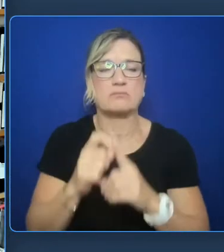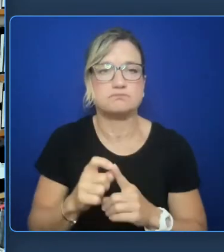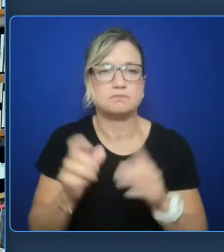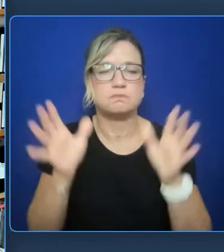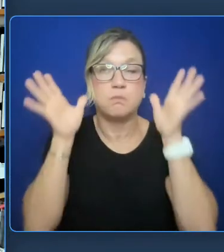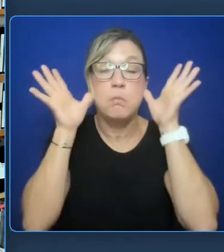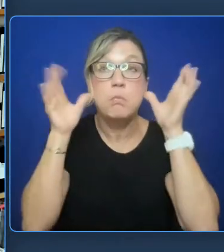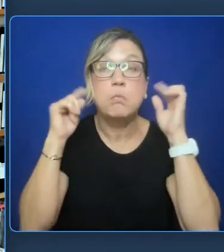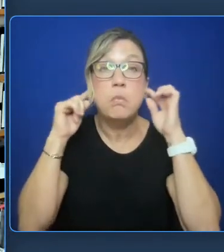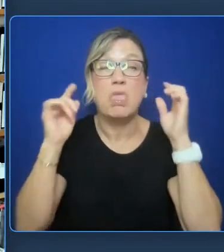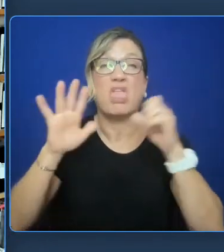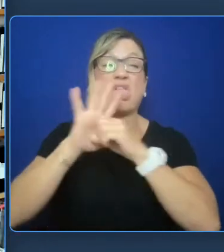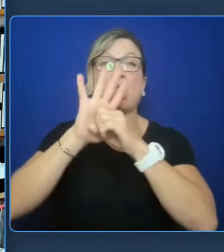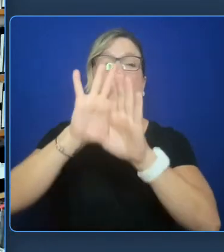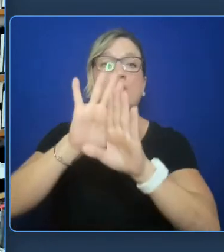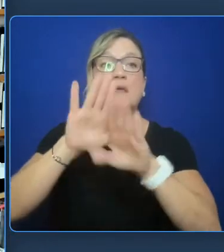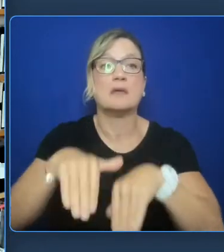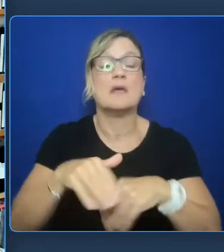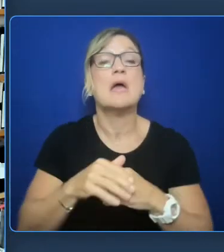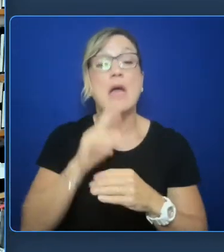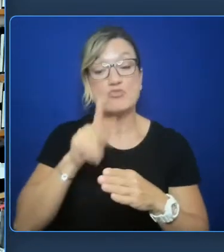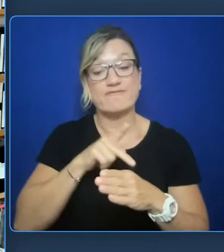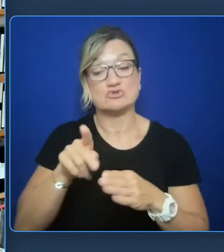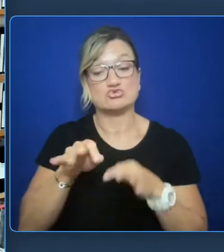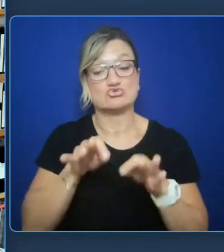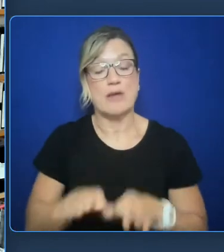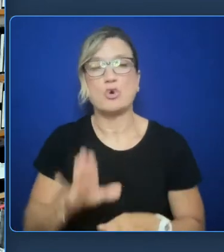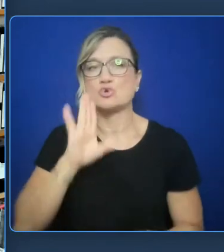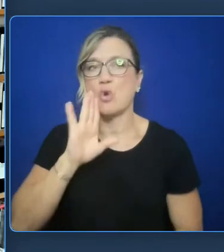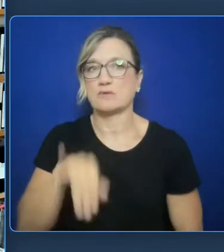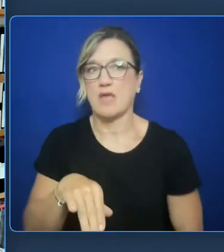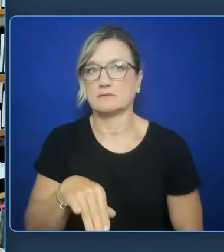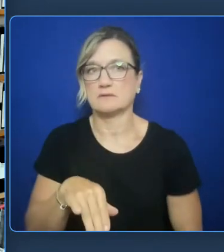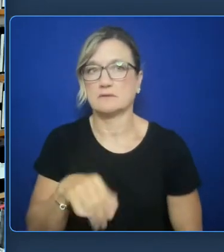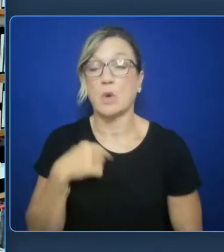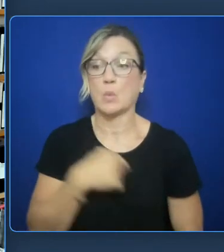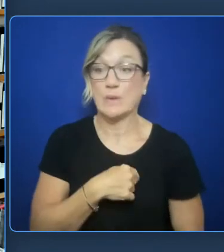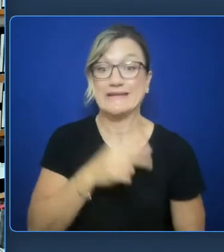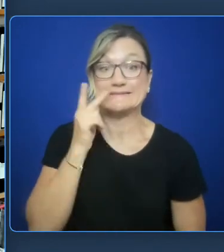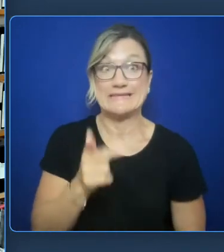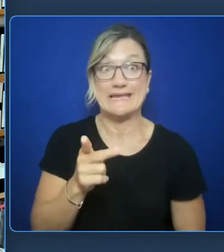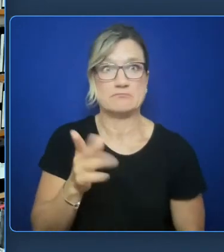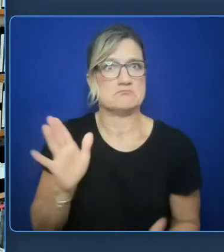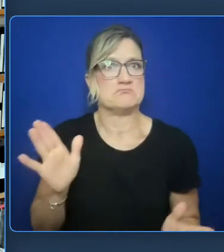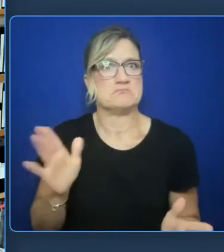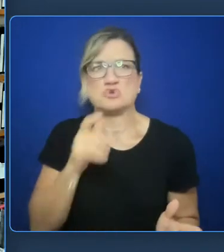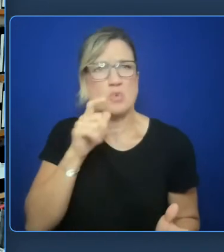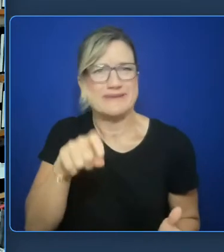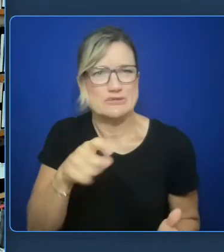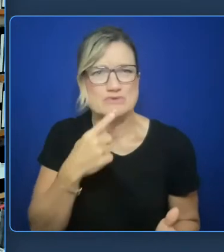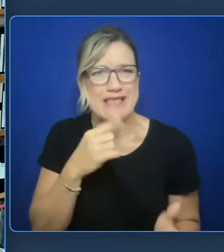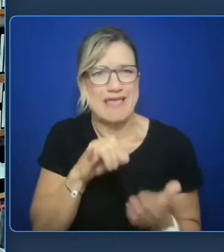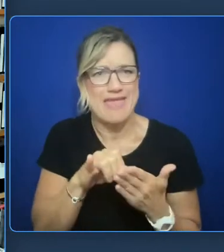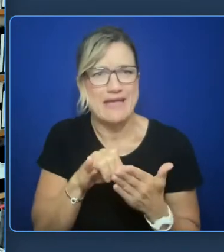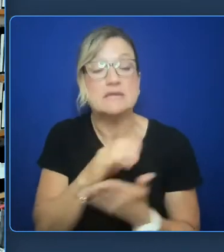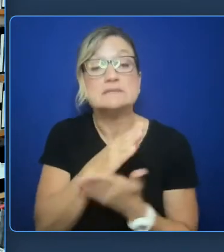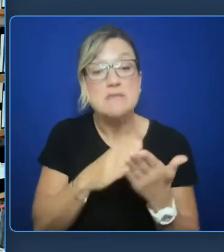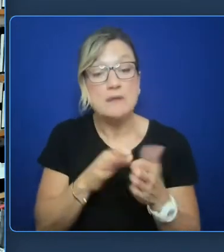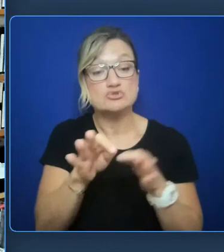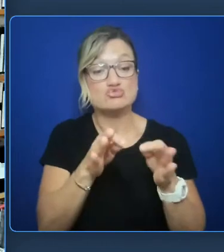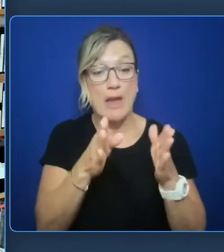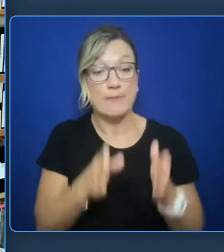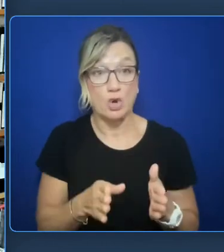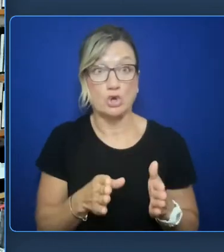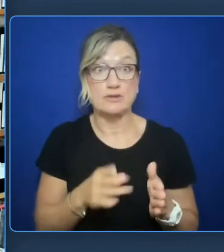landscape, if you will. And a professional describer knows that, hopefully. You know, we see is just unnecessary. There are describers that still